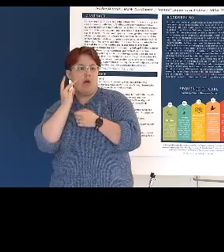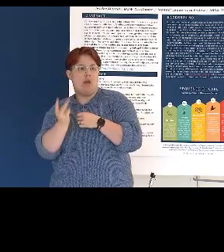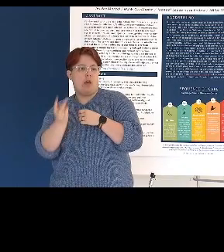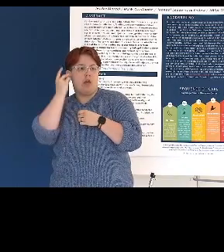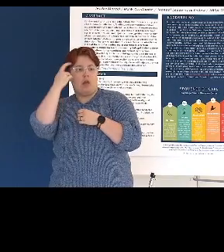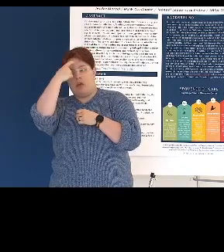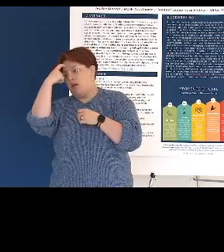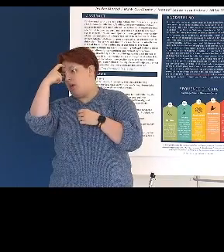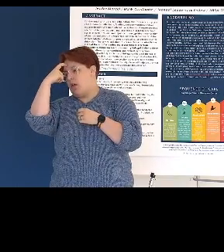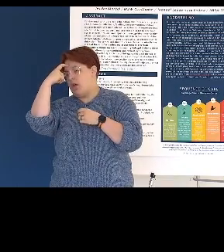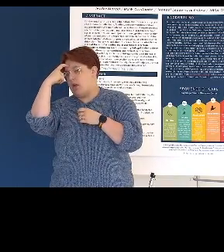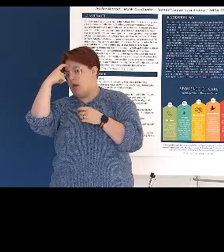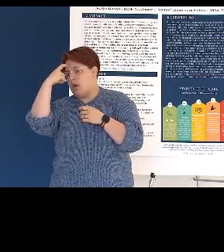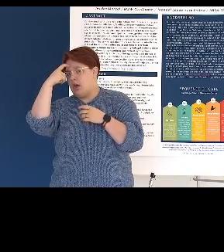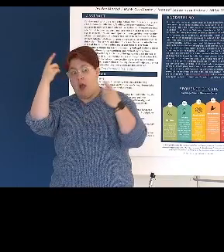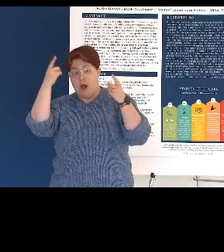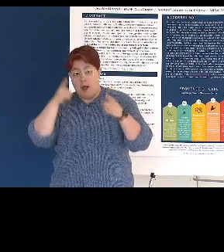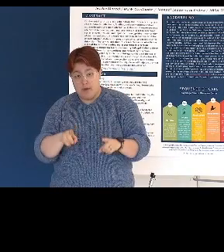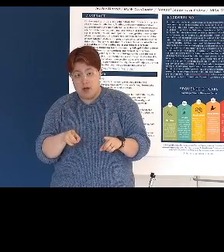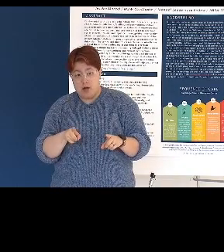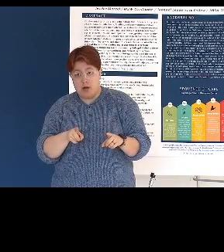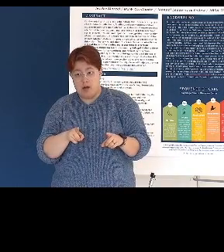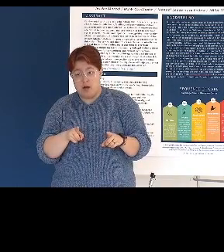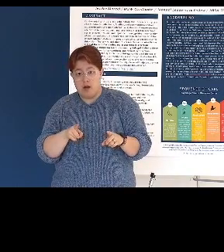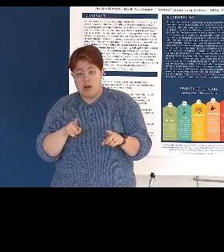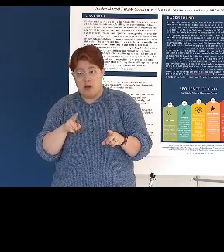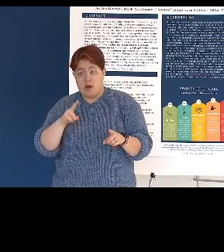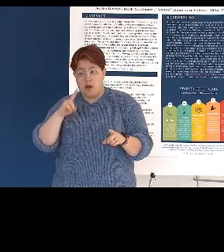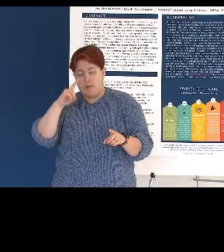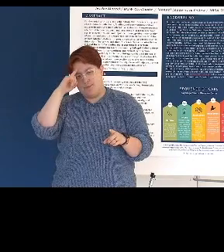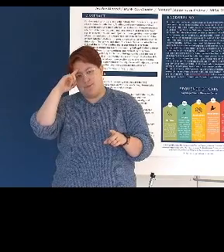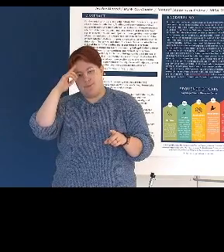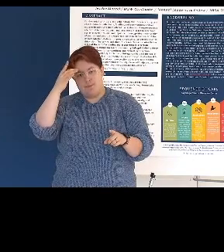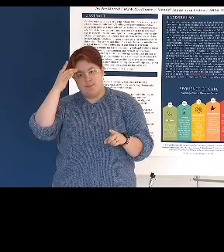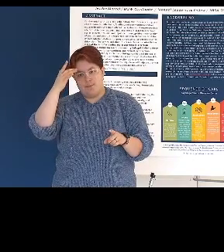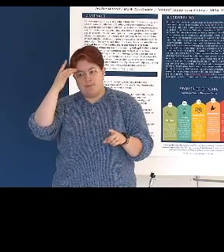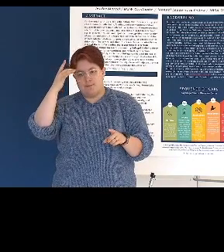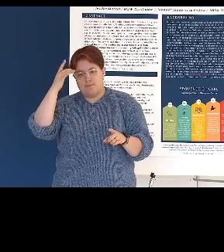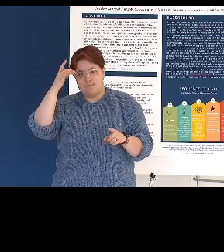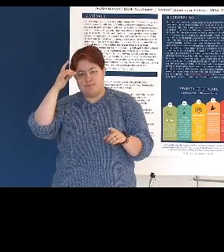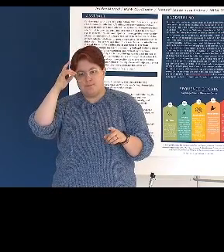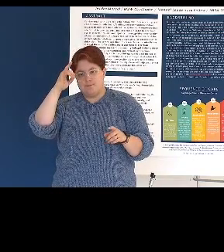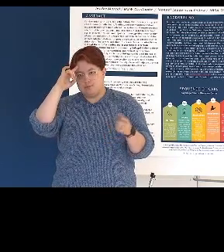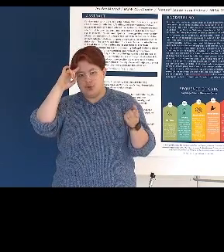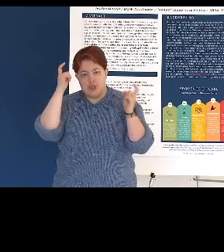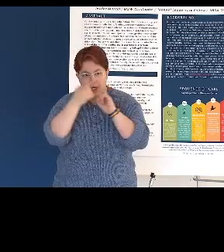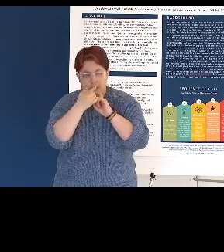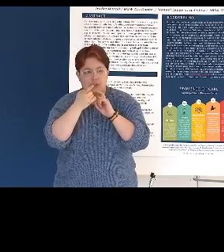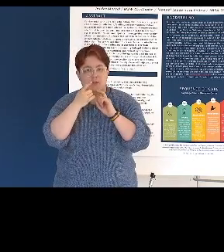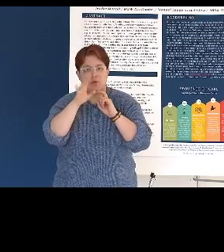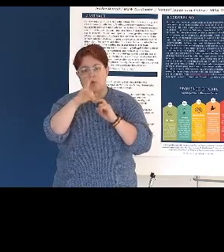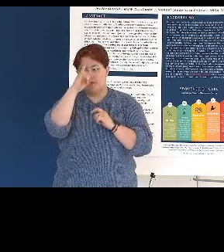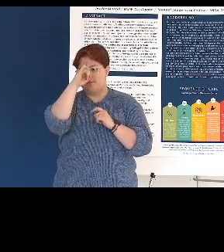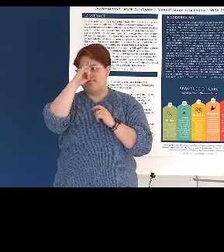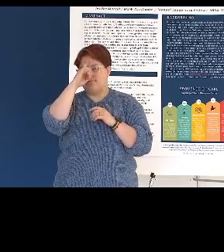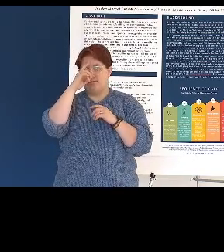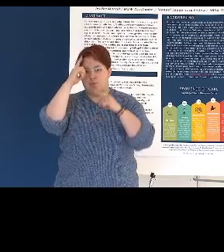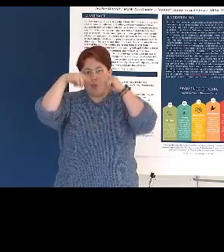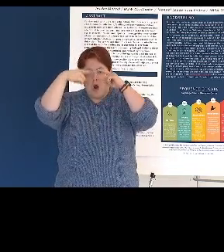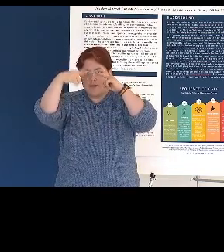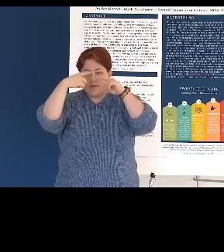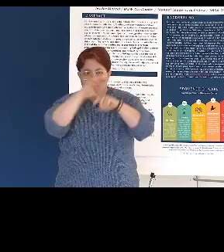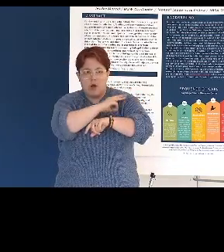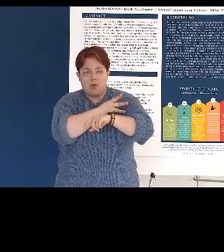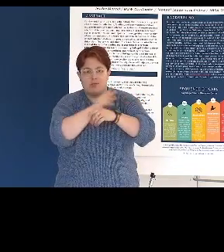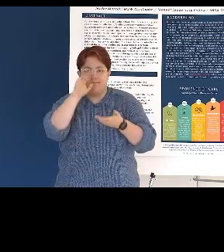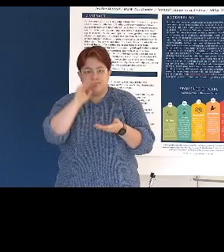are introduced to the system, it flips the lid or takes away the cognitive availability. Now,